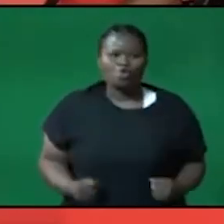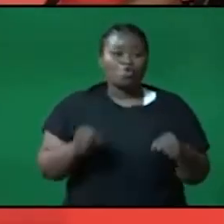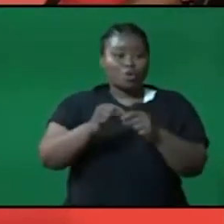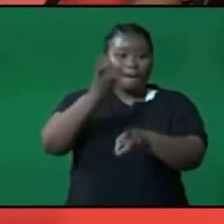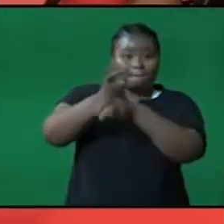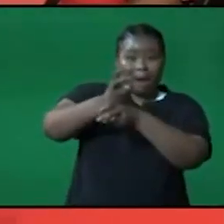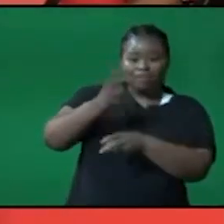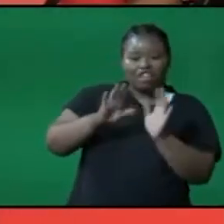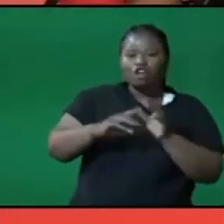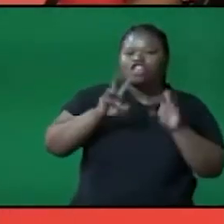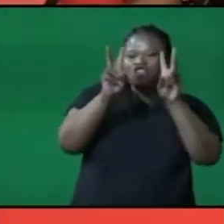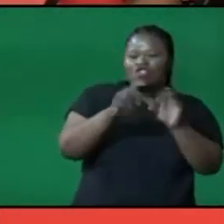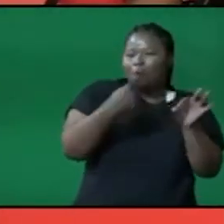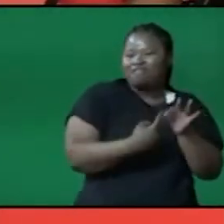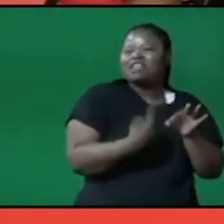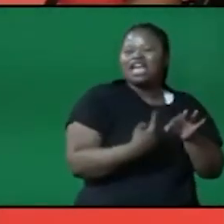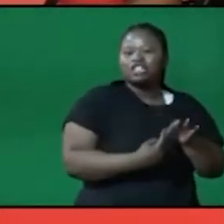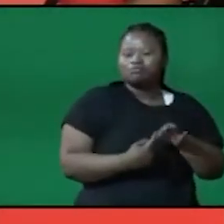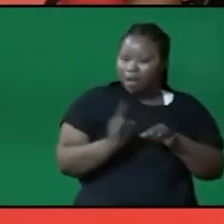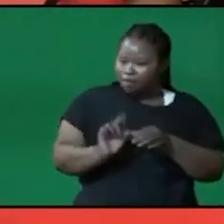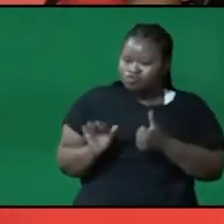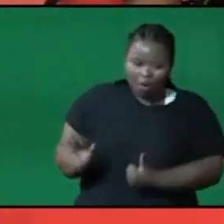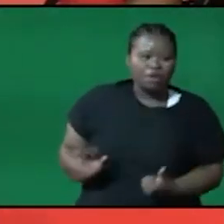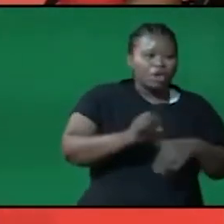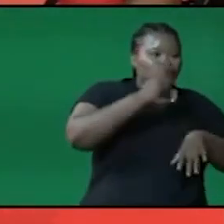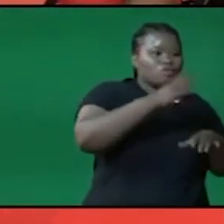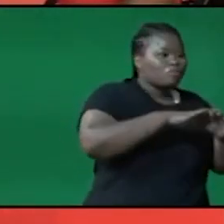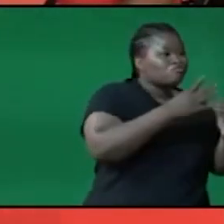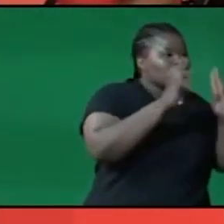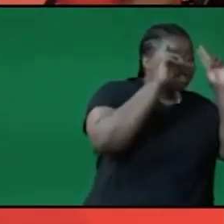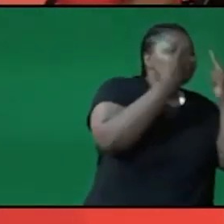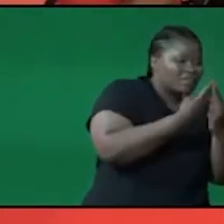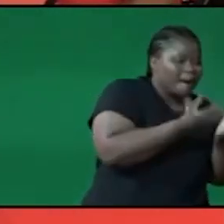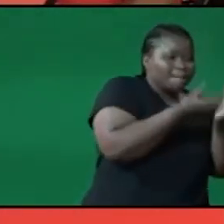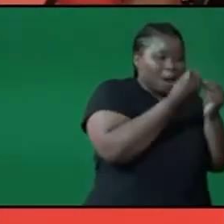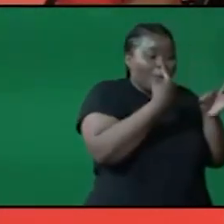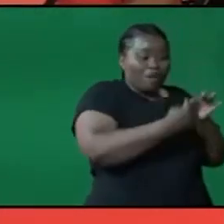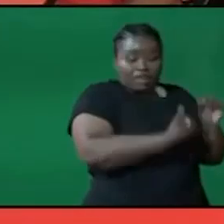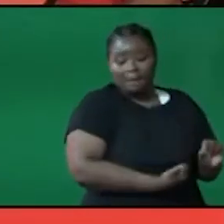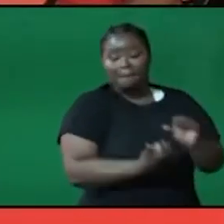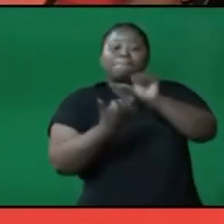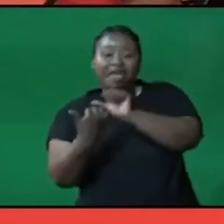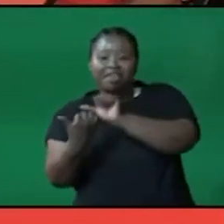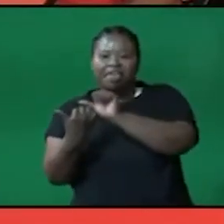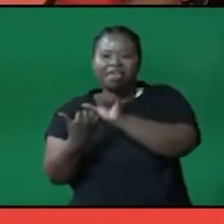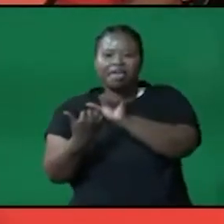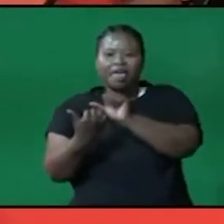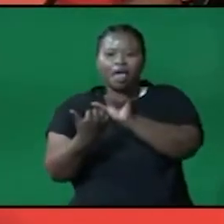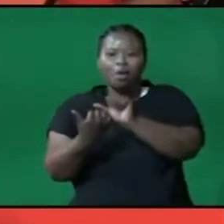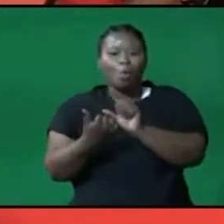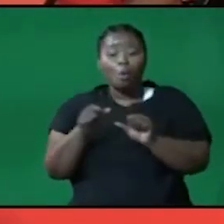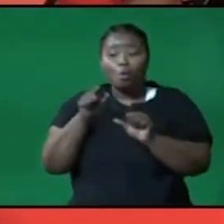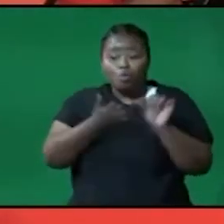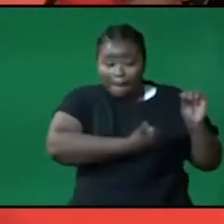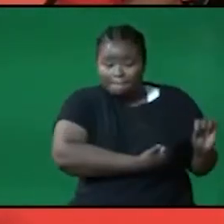on the basis of qualifications, you go and acquire qualifications. And when you come back while